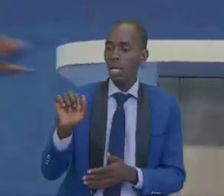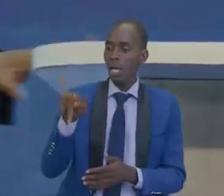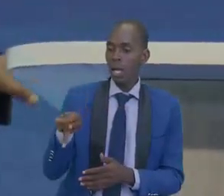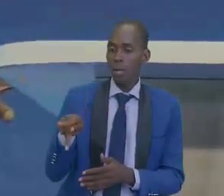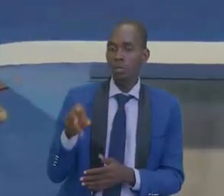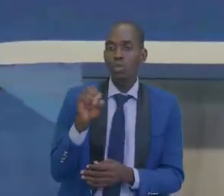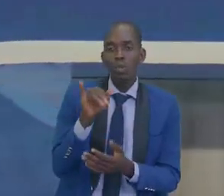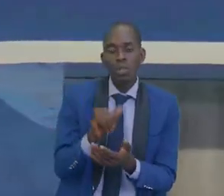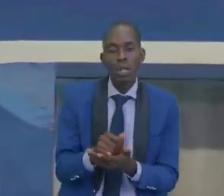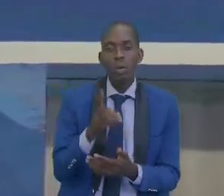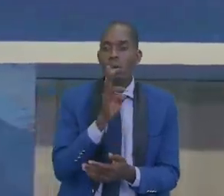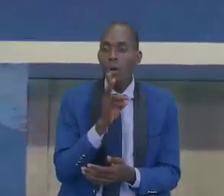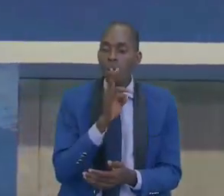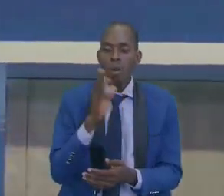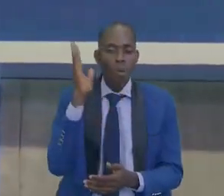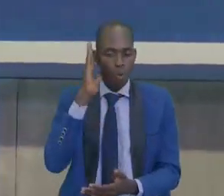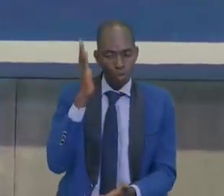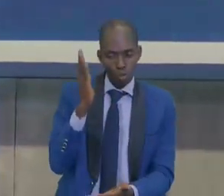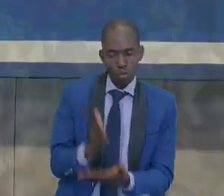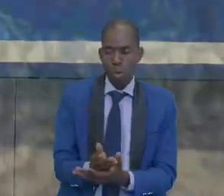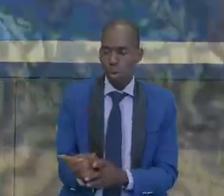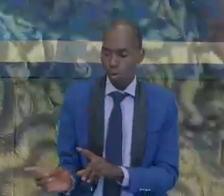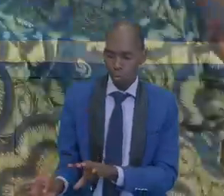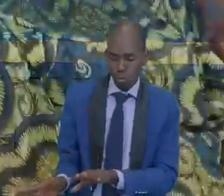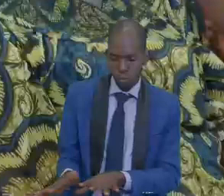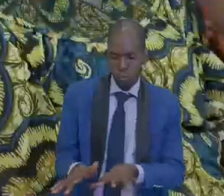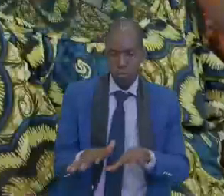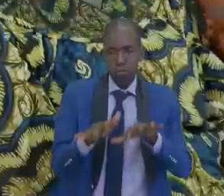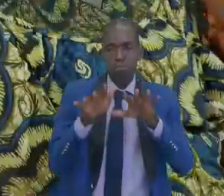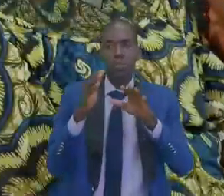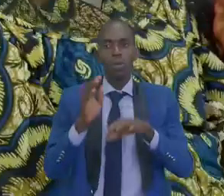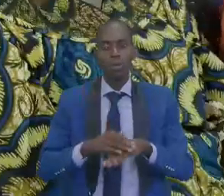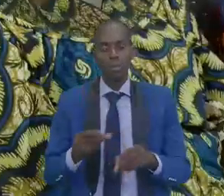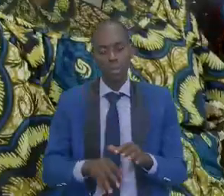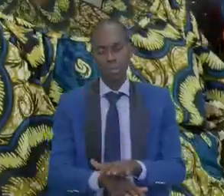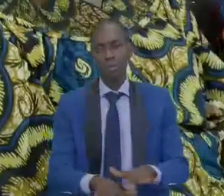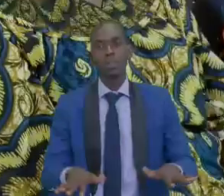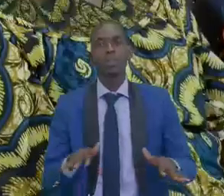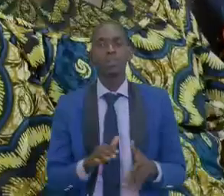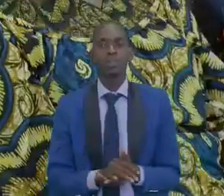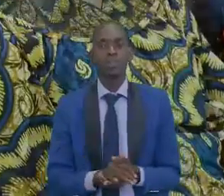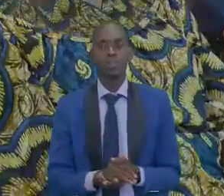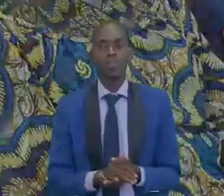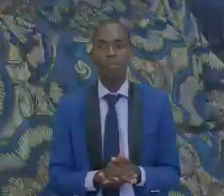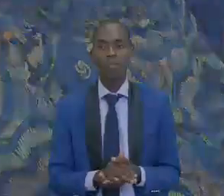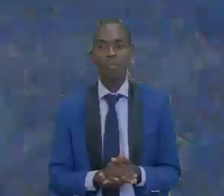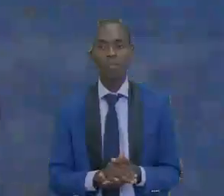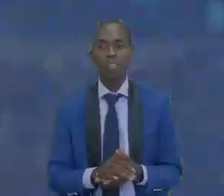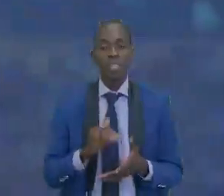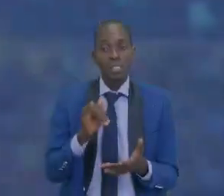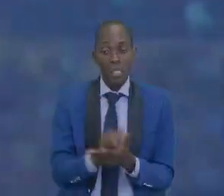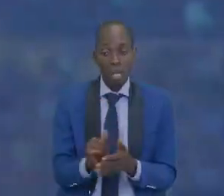water will not keep on running on the ground. That closing of the